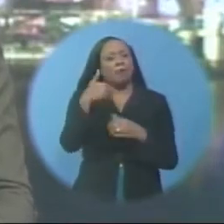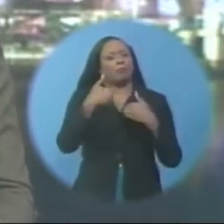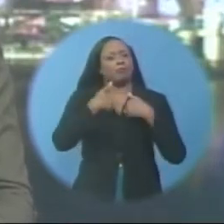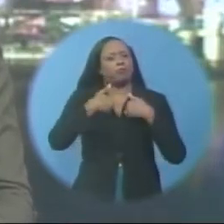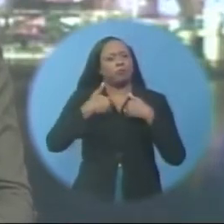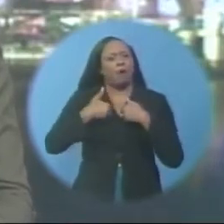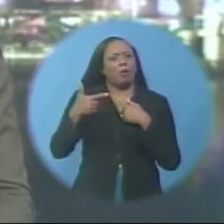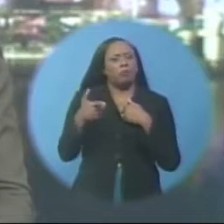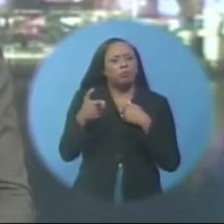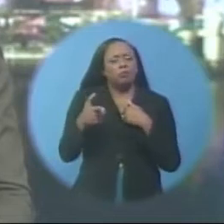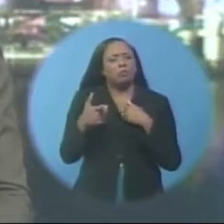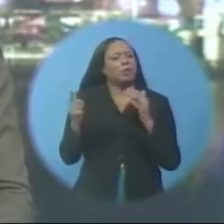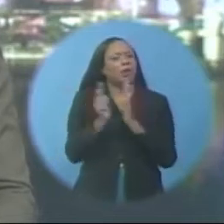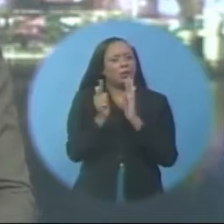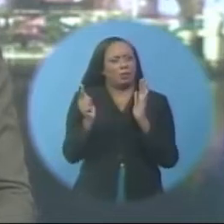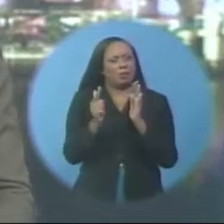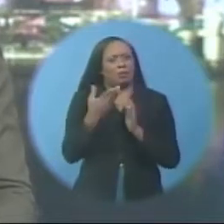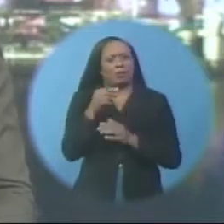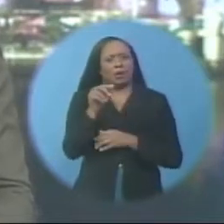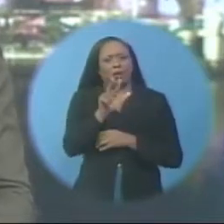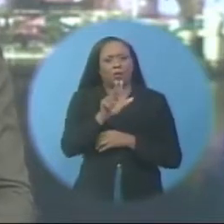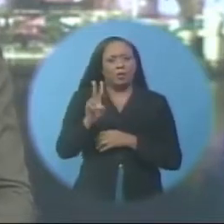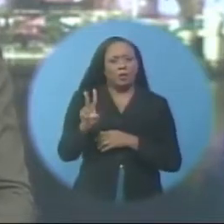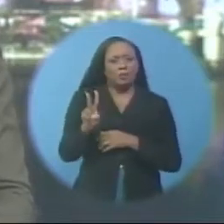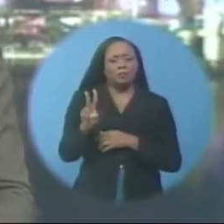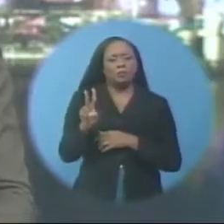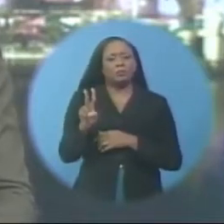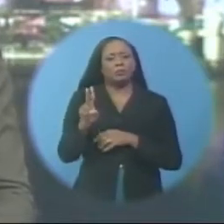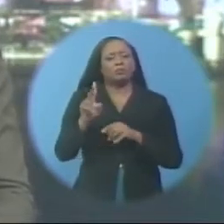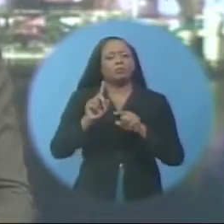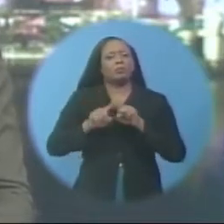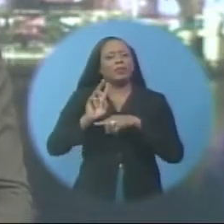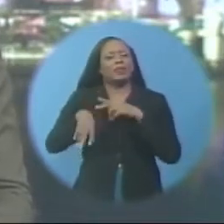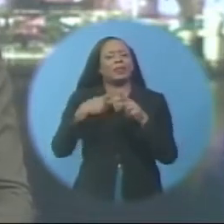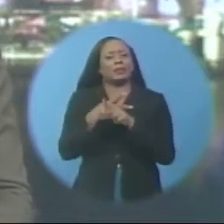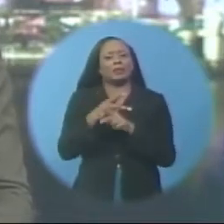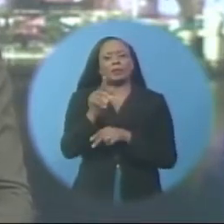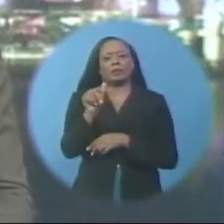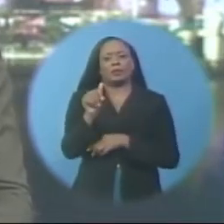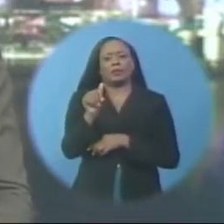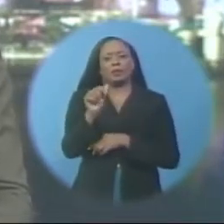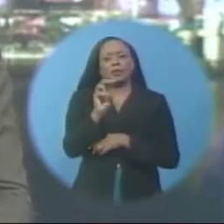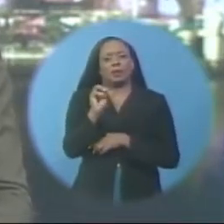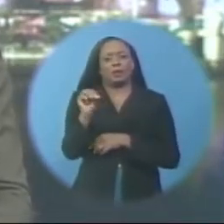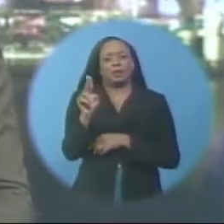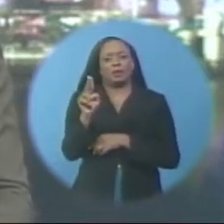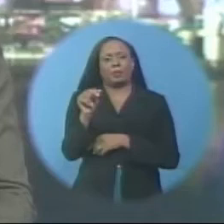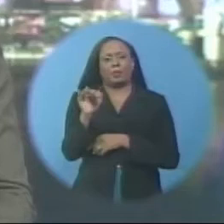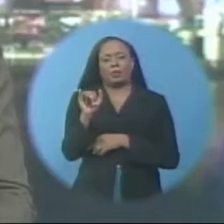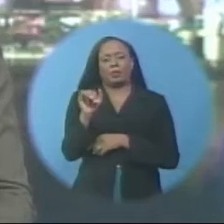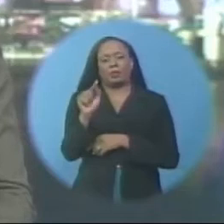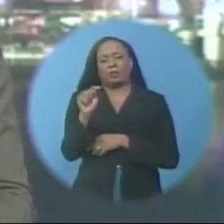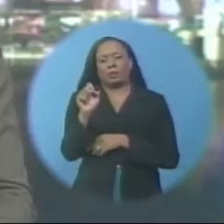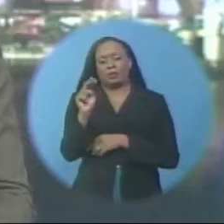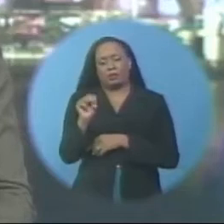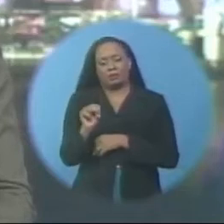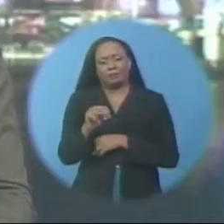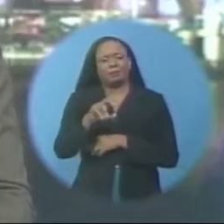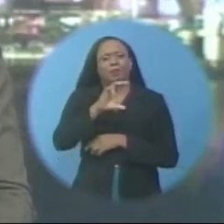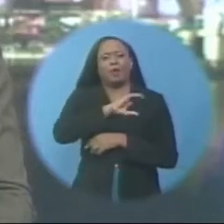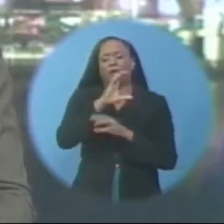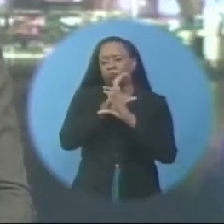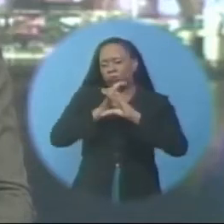firearm and 32 rounds of ammunition. According to reports, police who had a search warrant for Lowe's home found the firearm